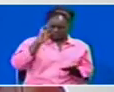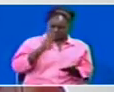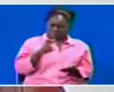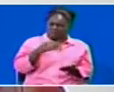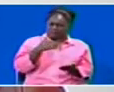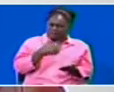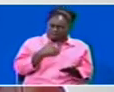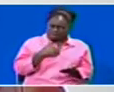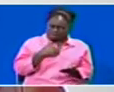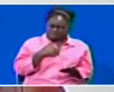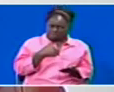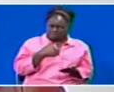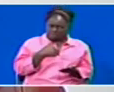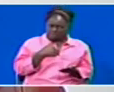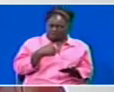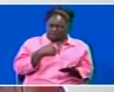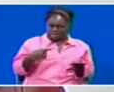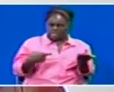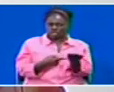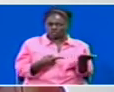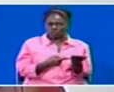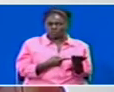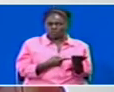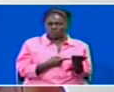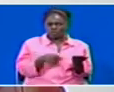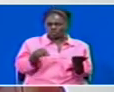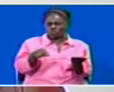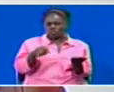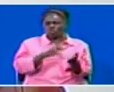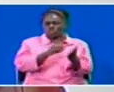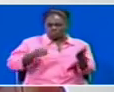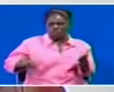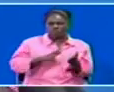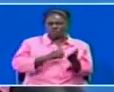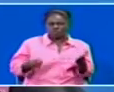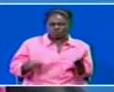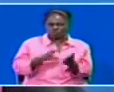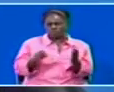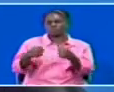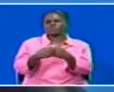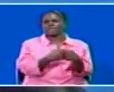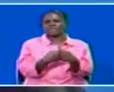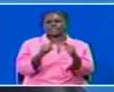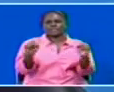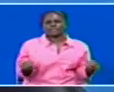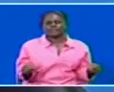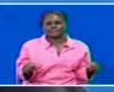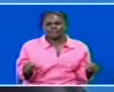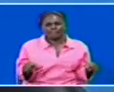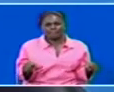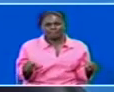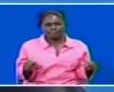you have at least electronic identification of voters, you'll be able to get rid of a lot of these challenges. All right.